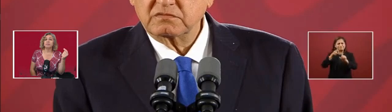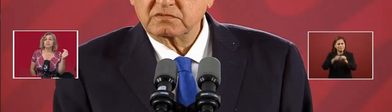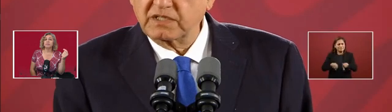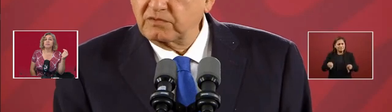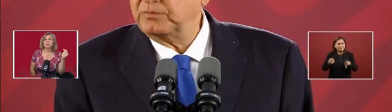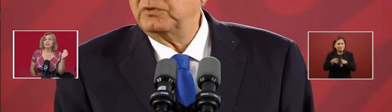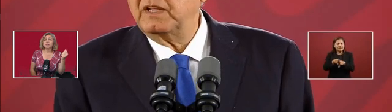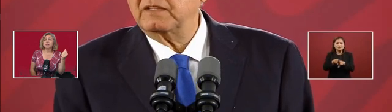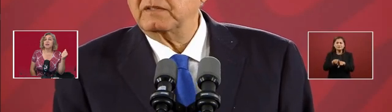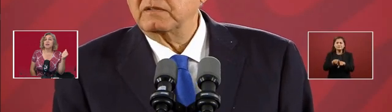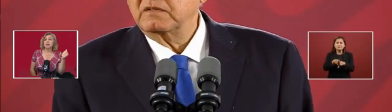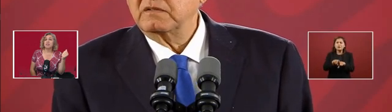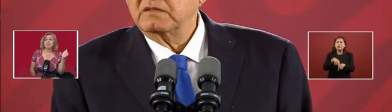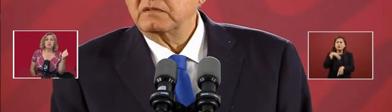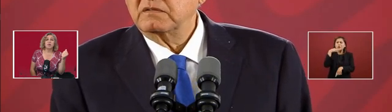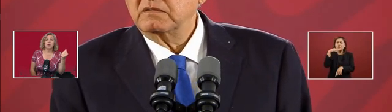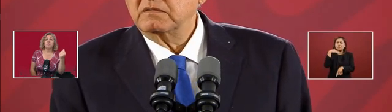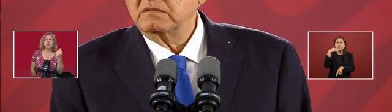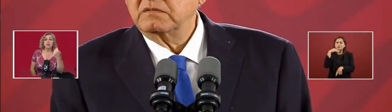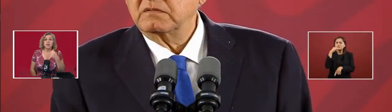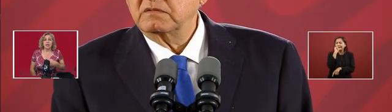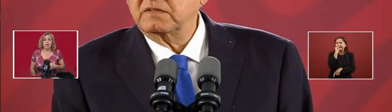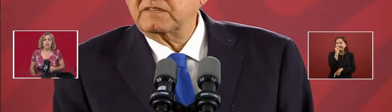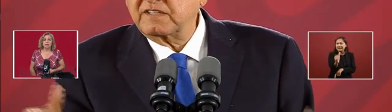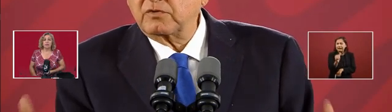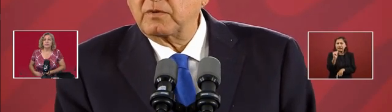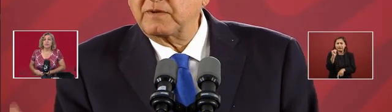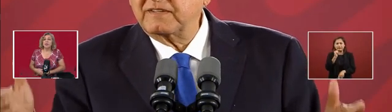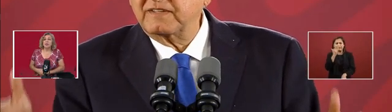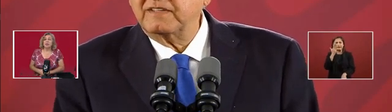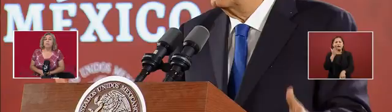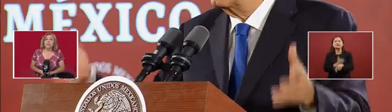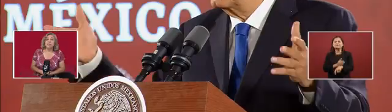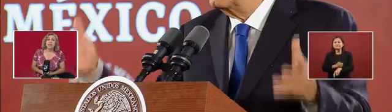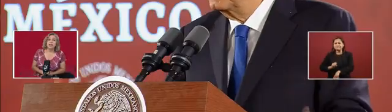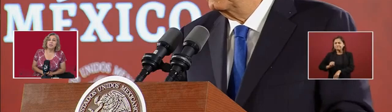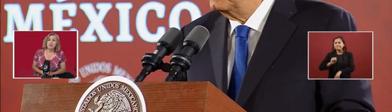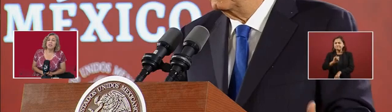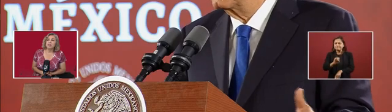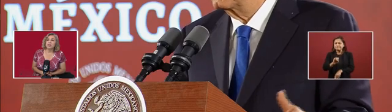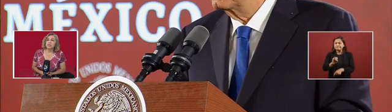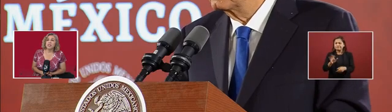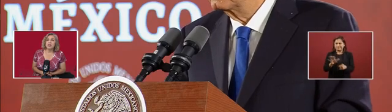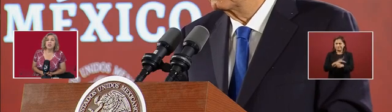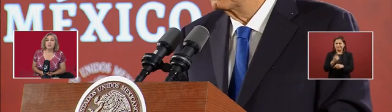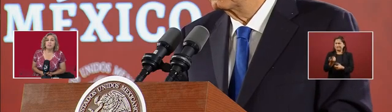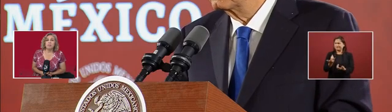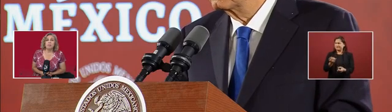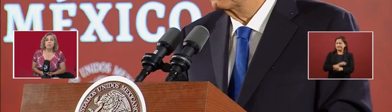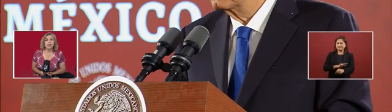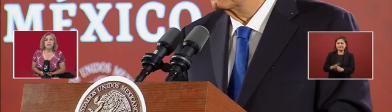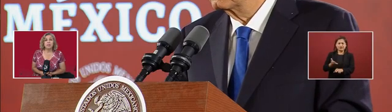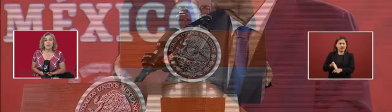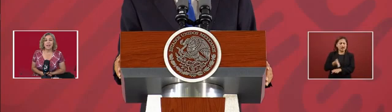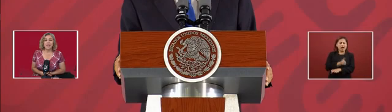I'm not going to send an initiative, ni nor porque tengamos because we